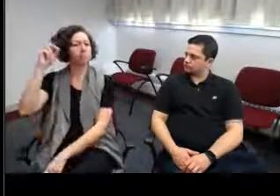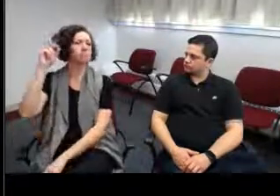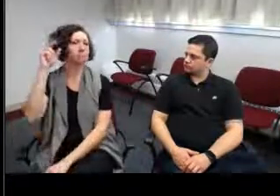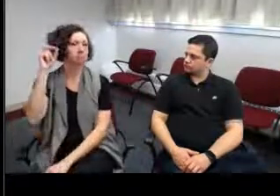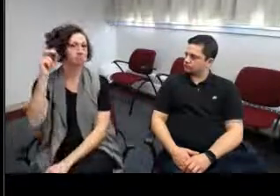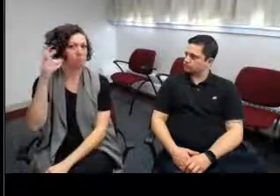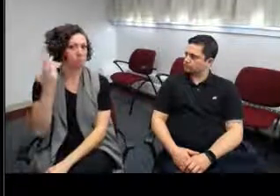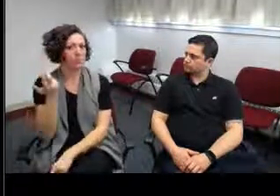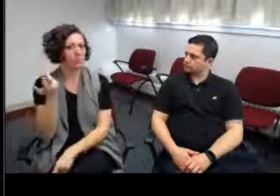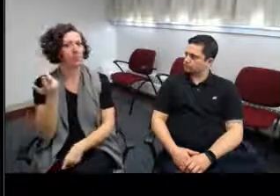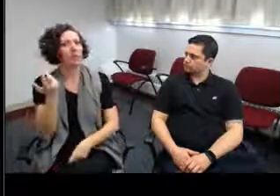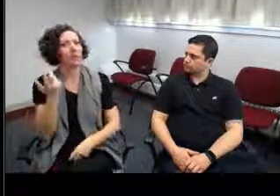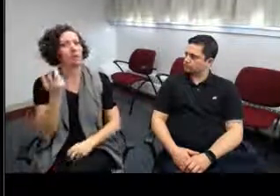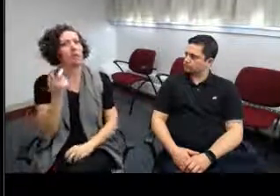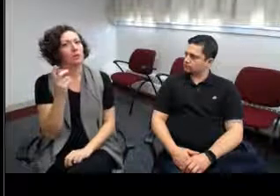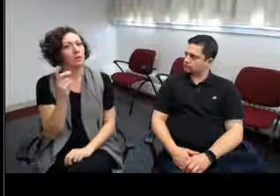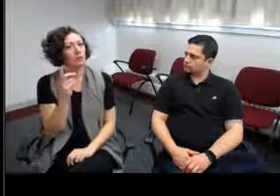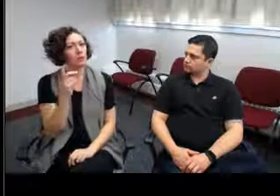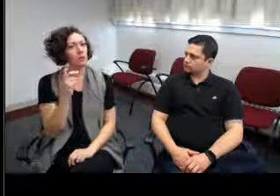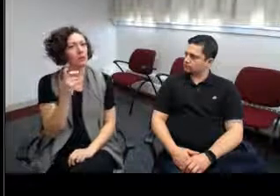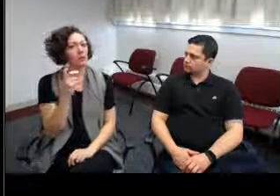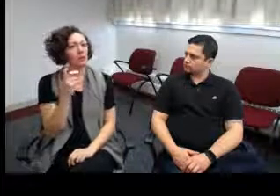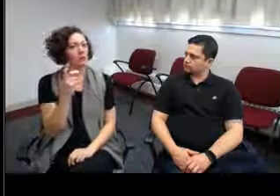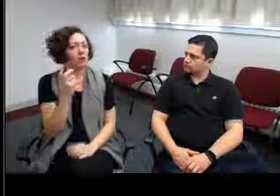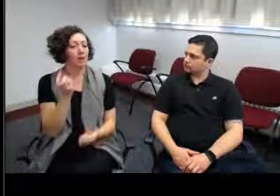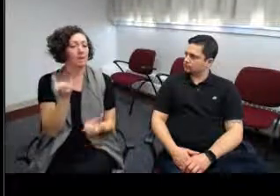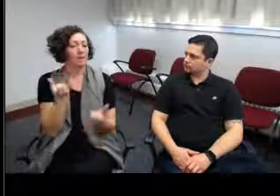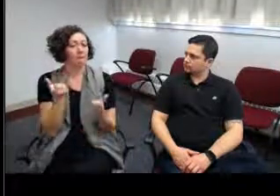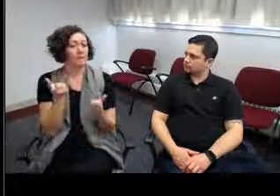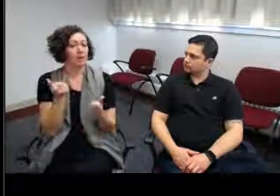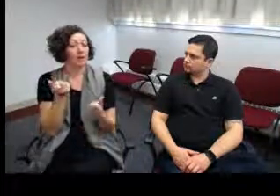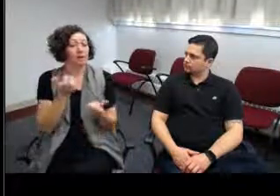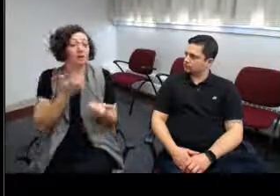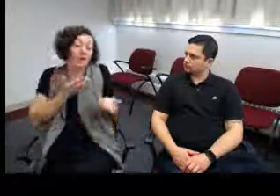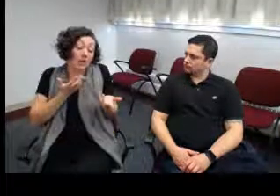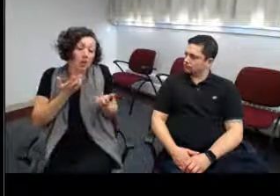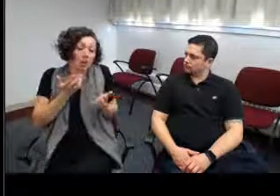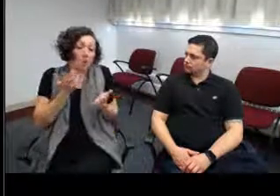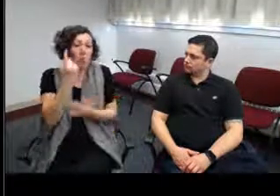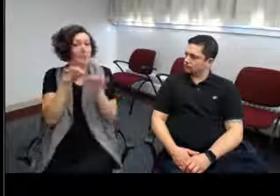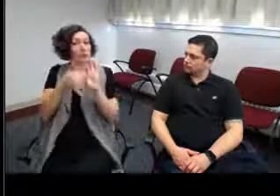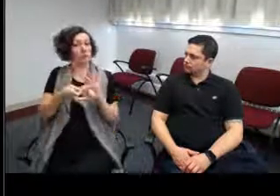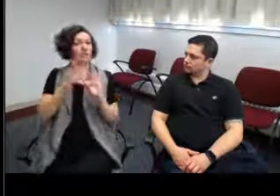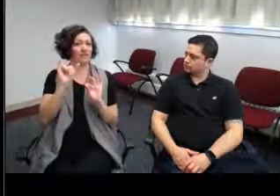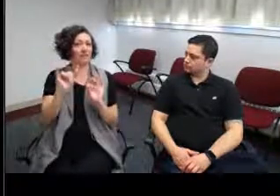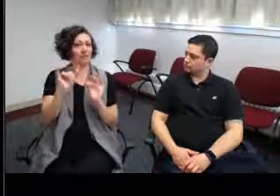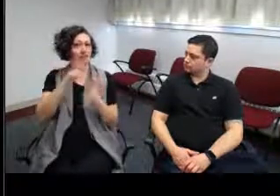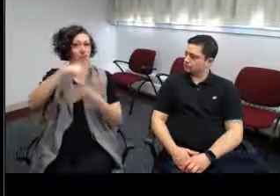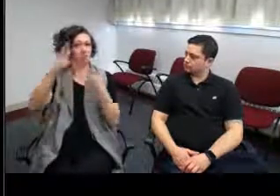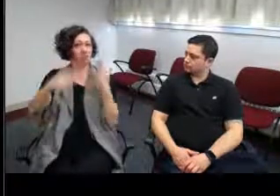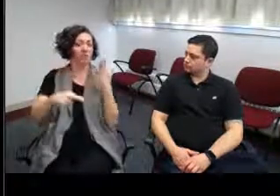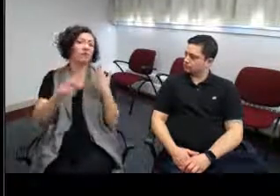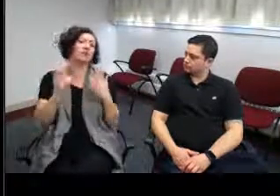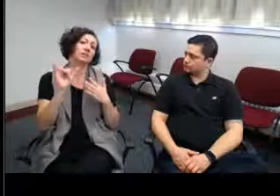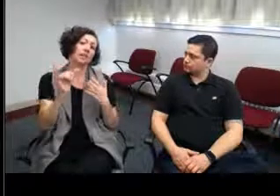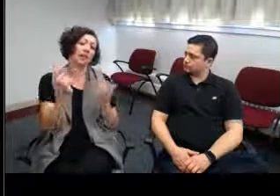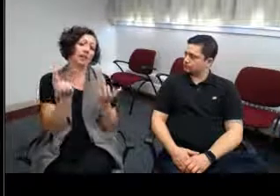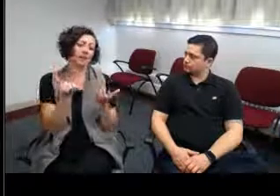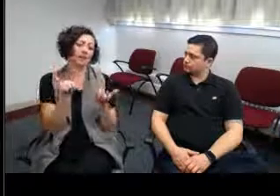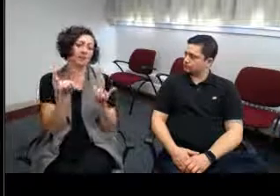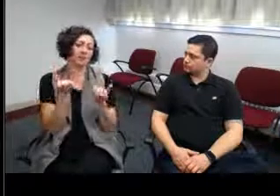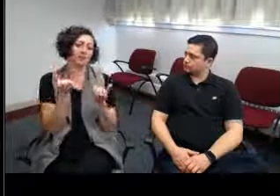all these things, then later answered that question about, is this abuse, in the negative. They said no. And so one interpretation